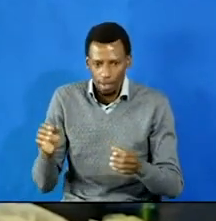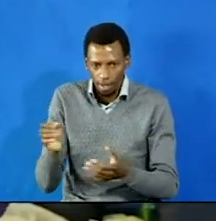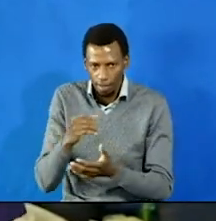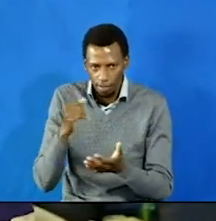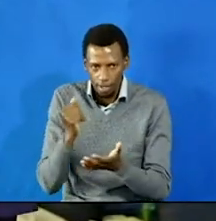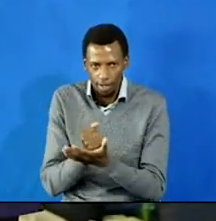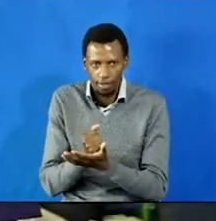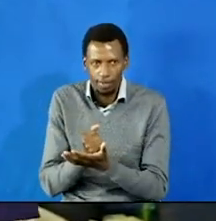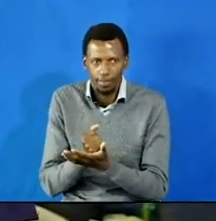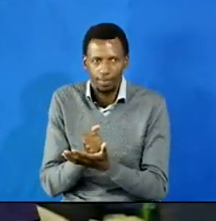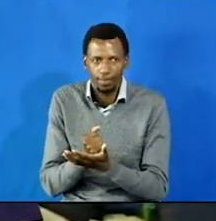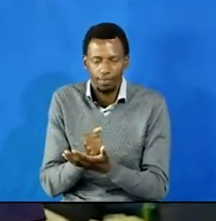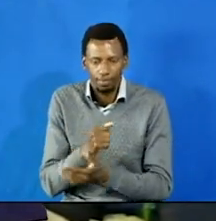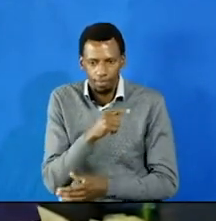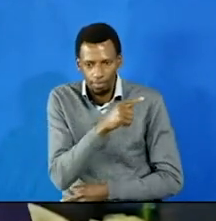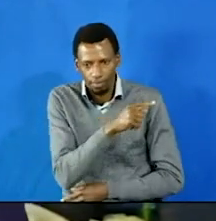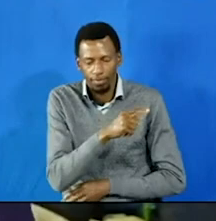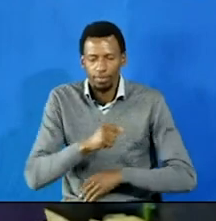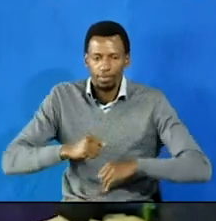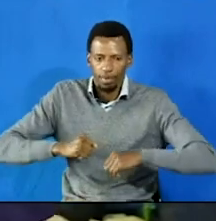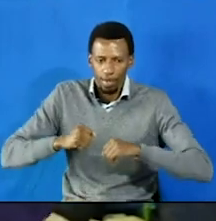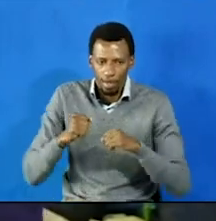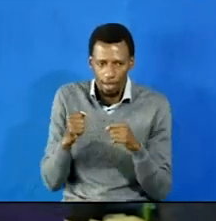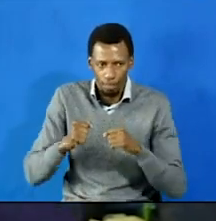Amen. Amen. Amen. I'm happy